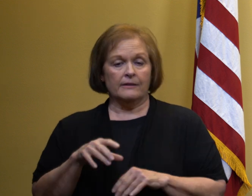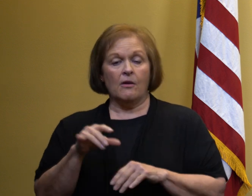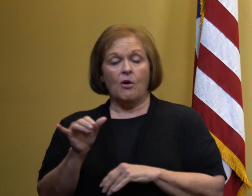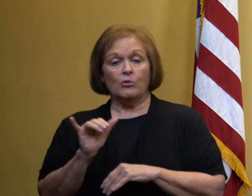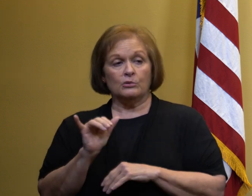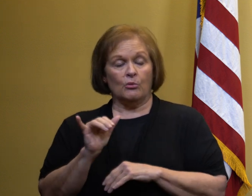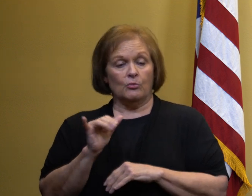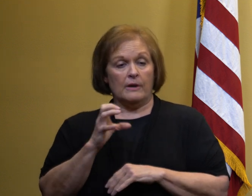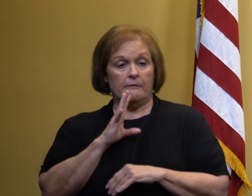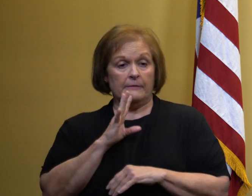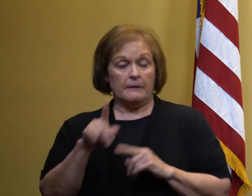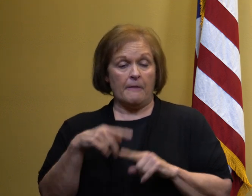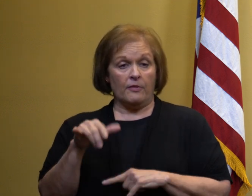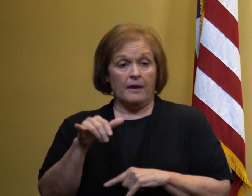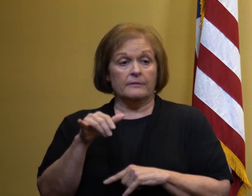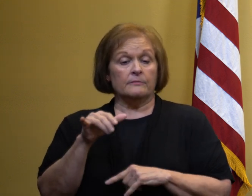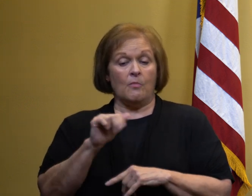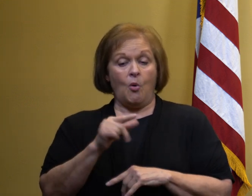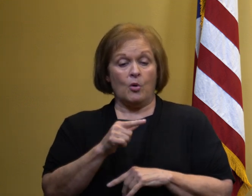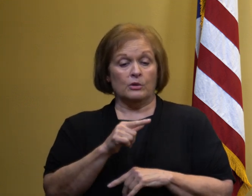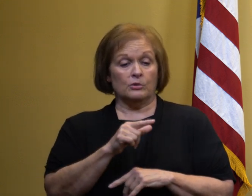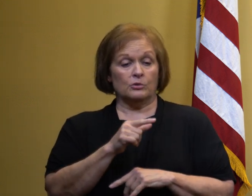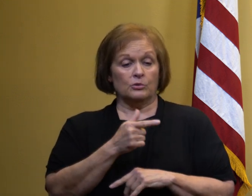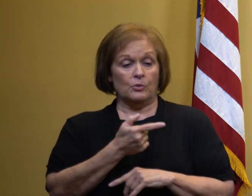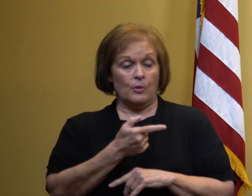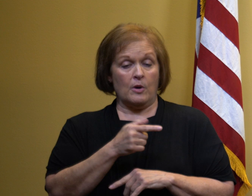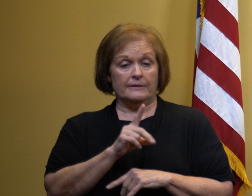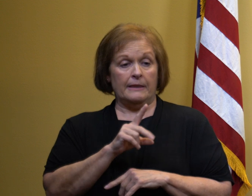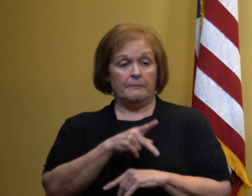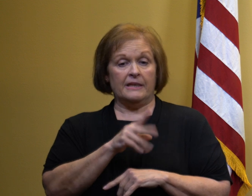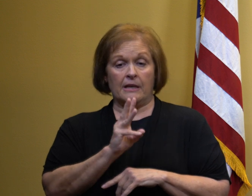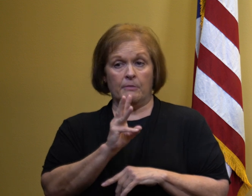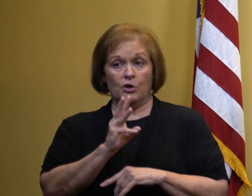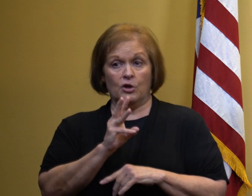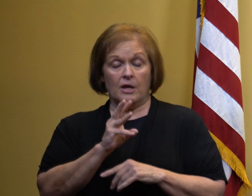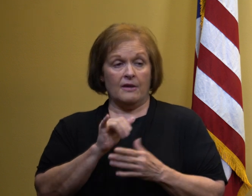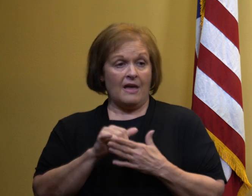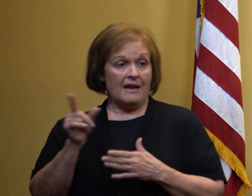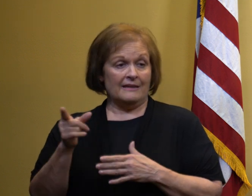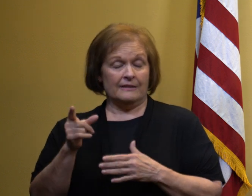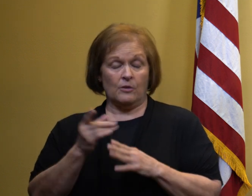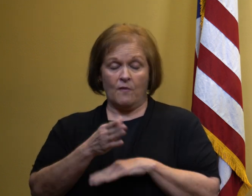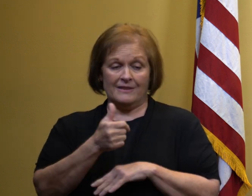mention, since August of 21, DPW has flushed over